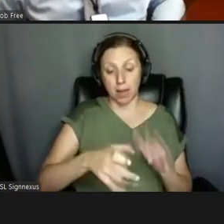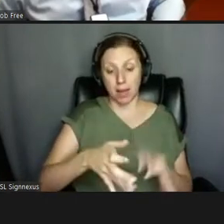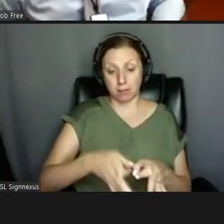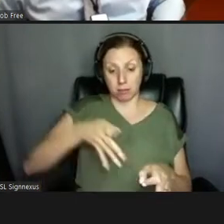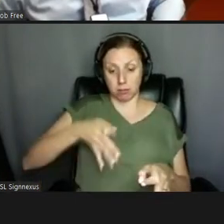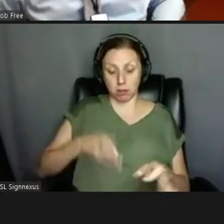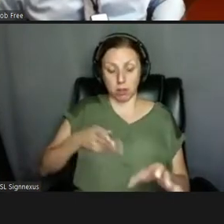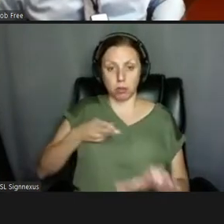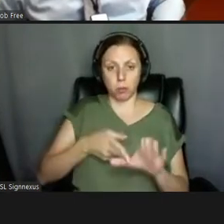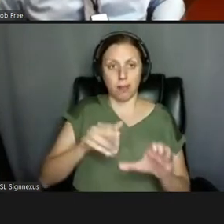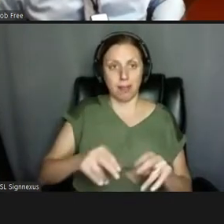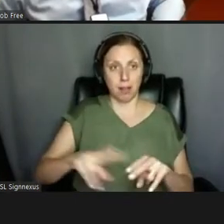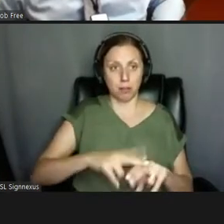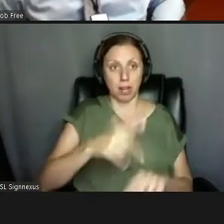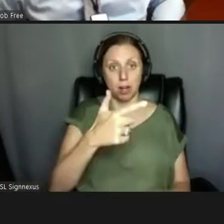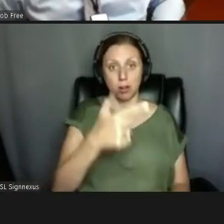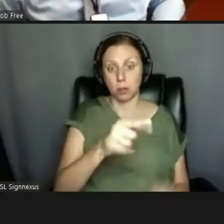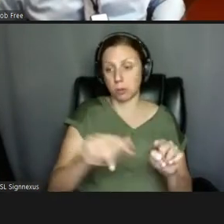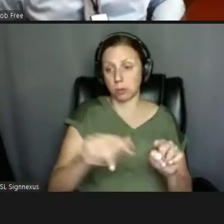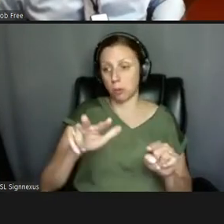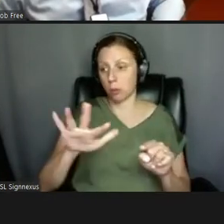31 minutes.